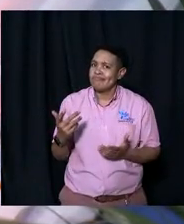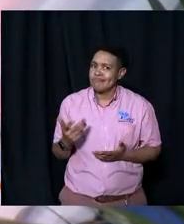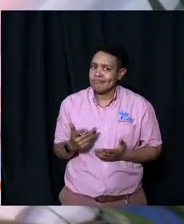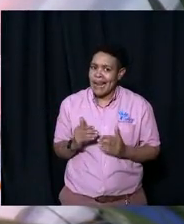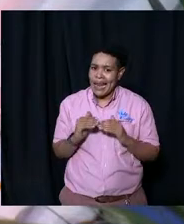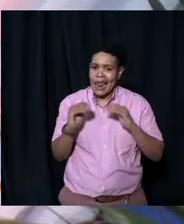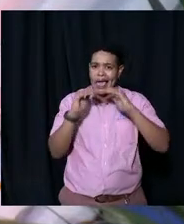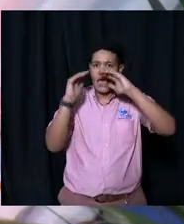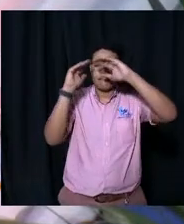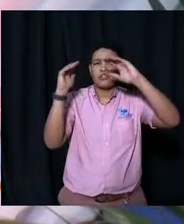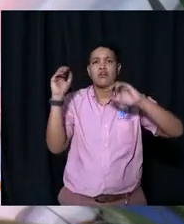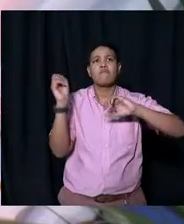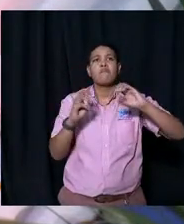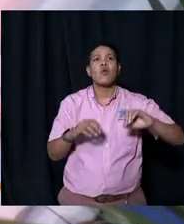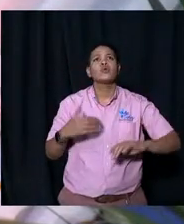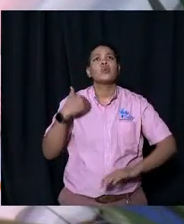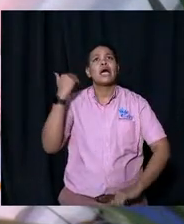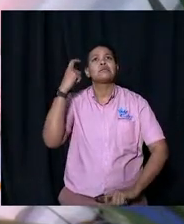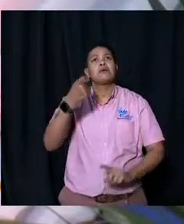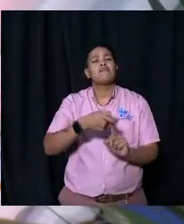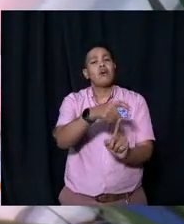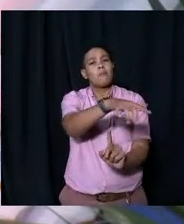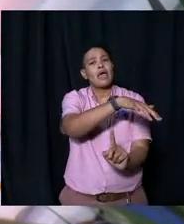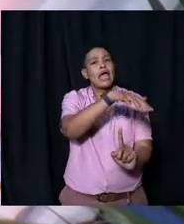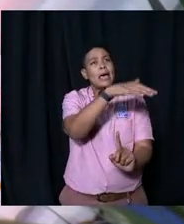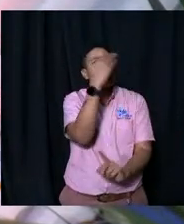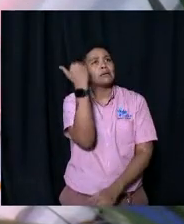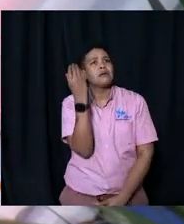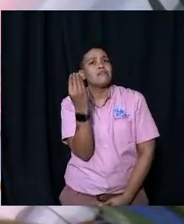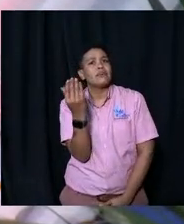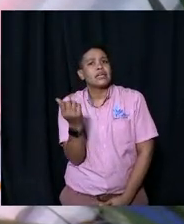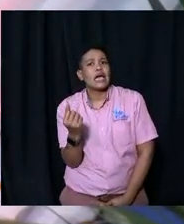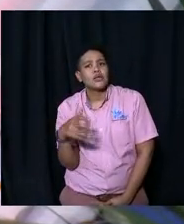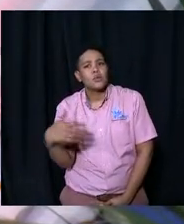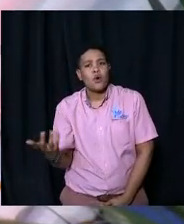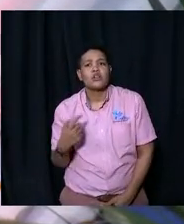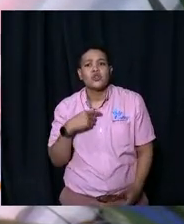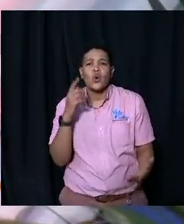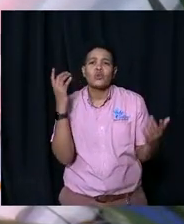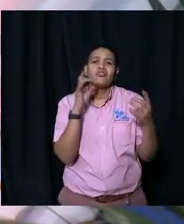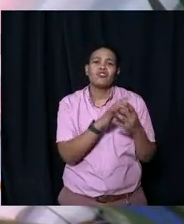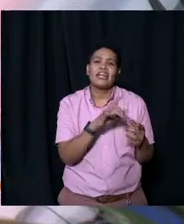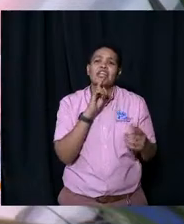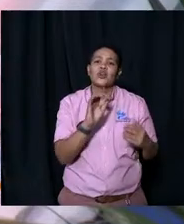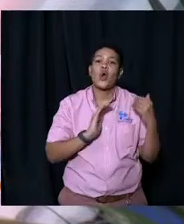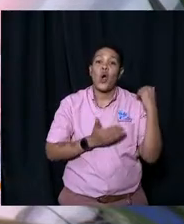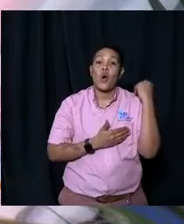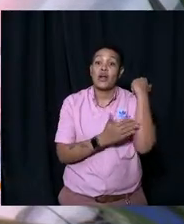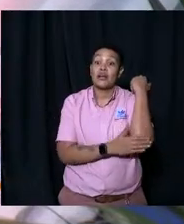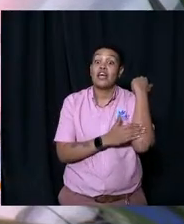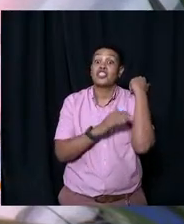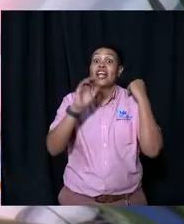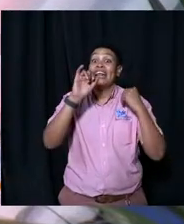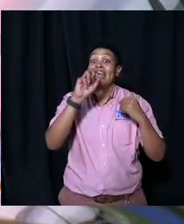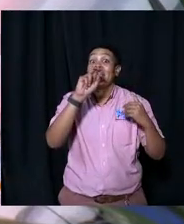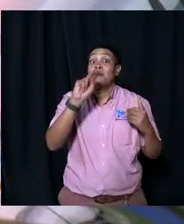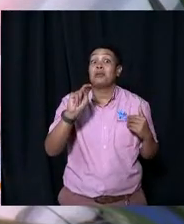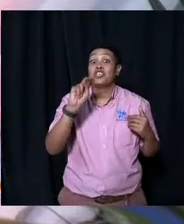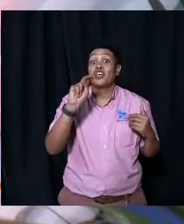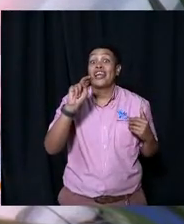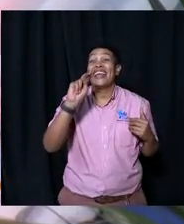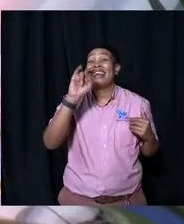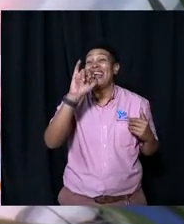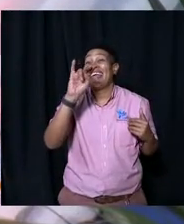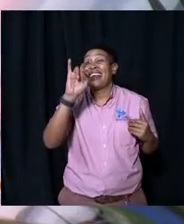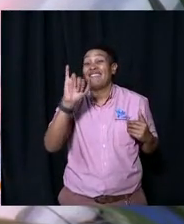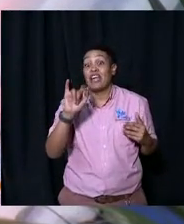come from some of these areas. So it feeds into what we call our national emissions inventory database. So we'll know what quantity